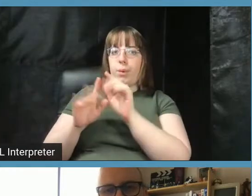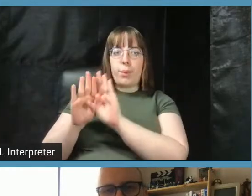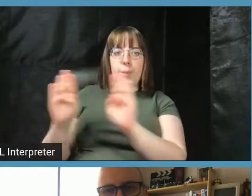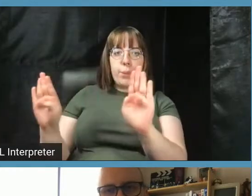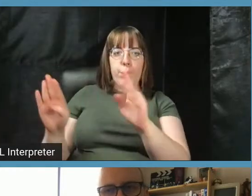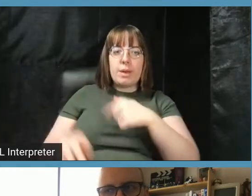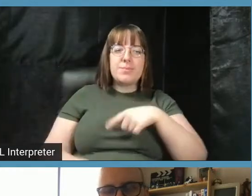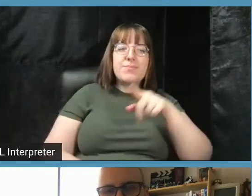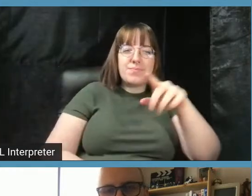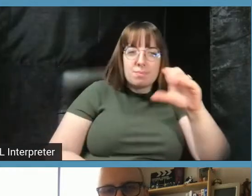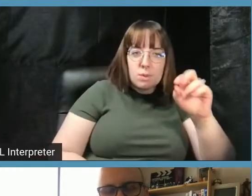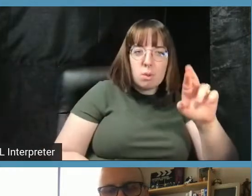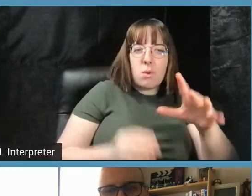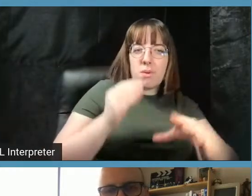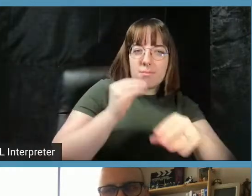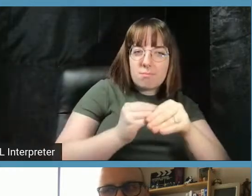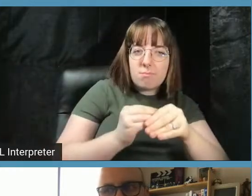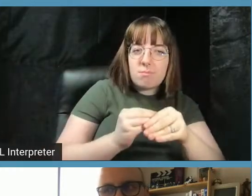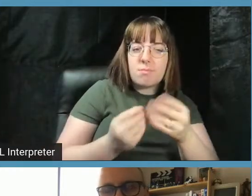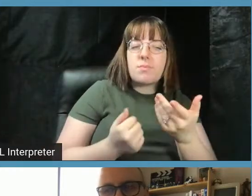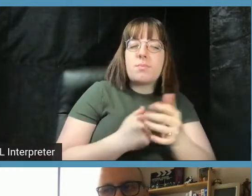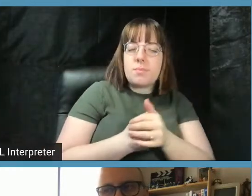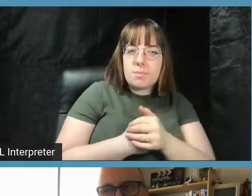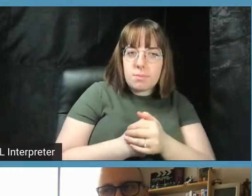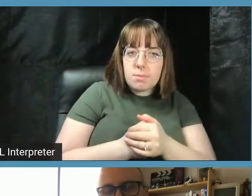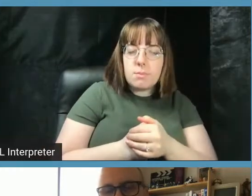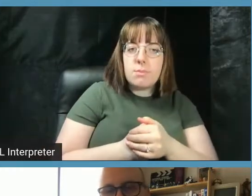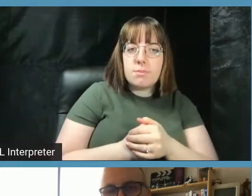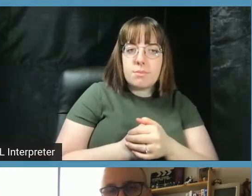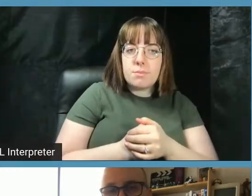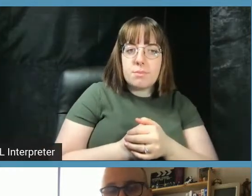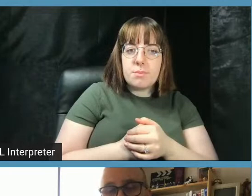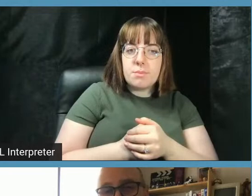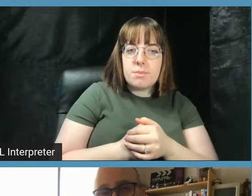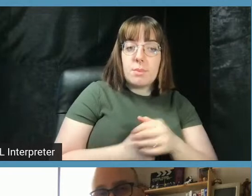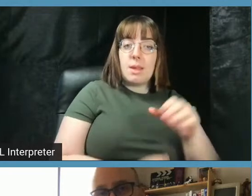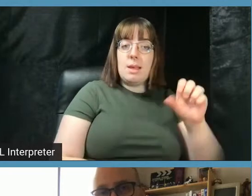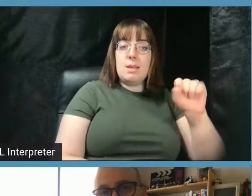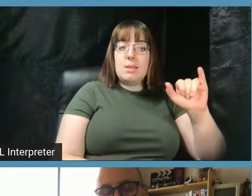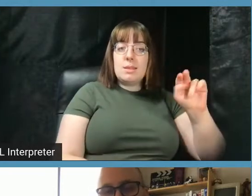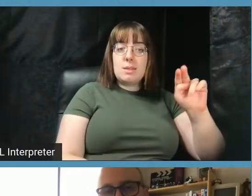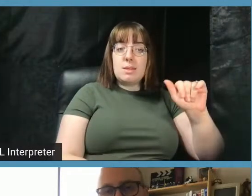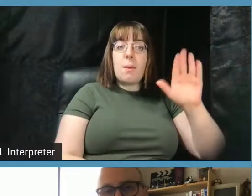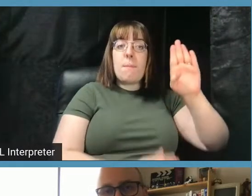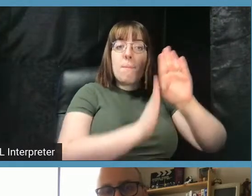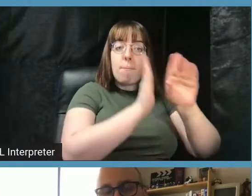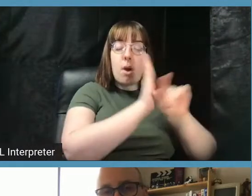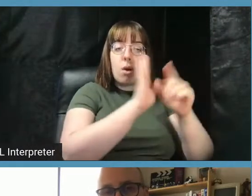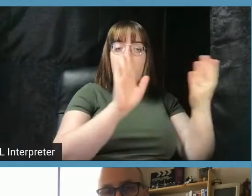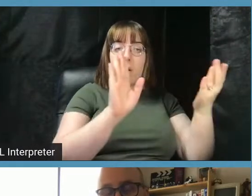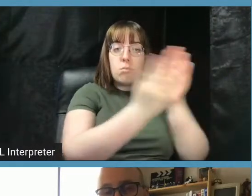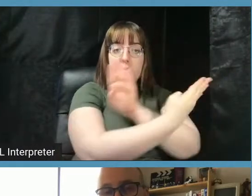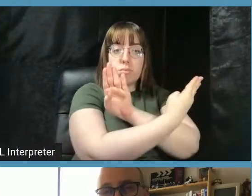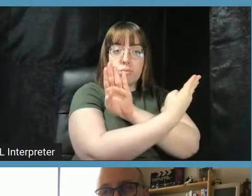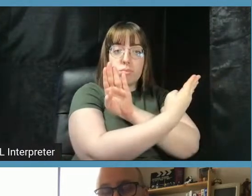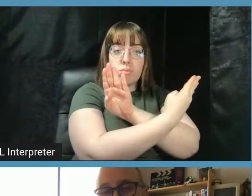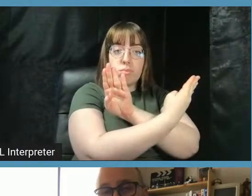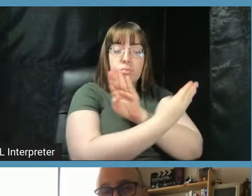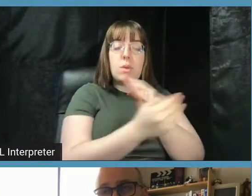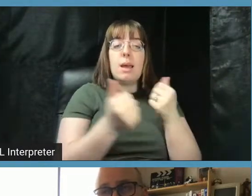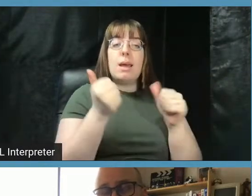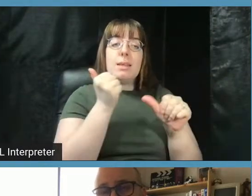want to like maybe follow up by saying, you know, Sina said flipping the background. Mm-hmm. So using some